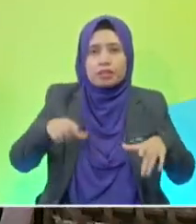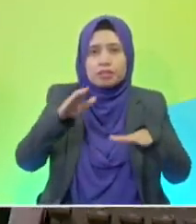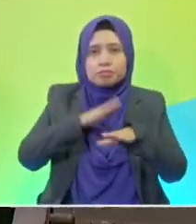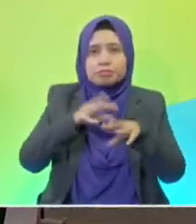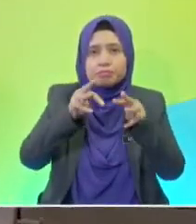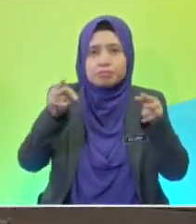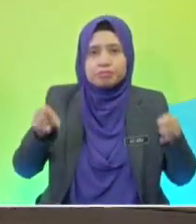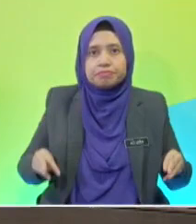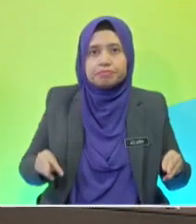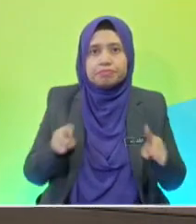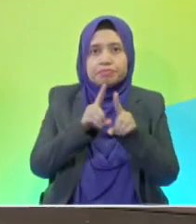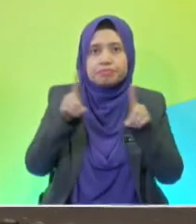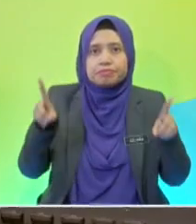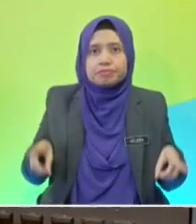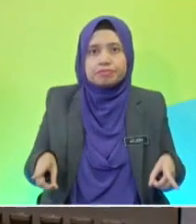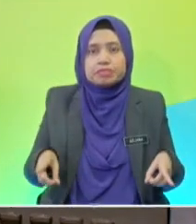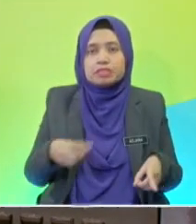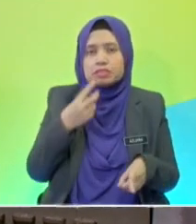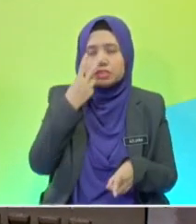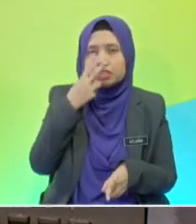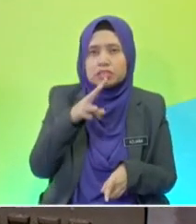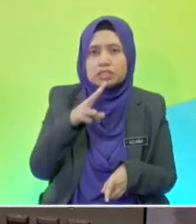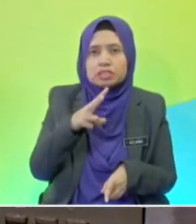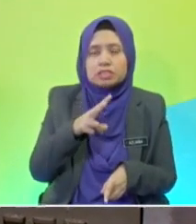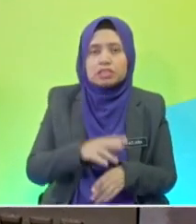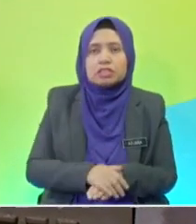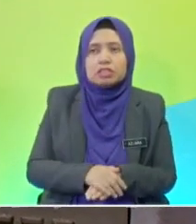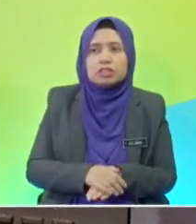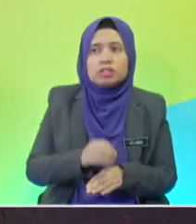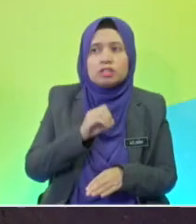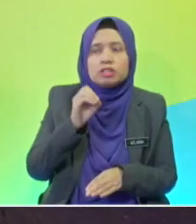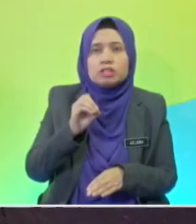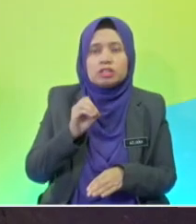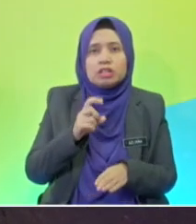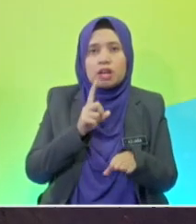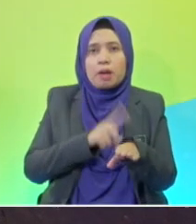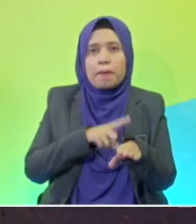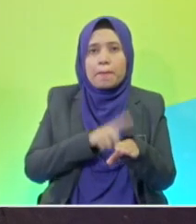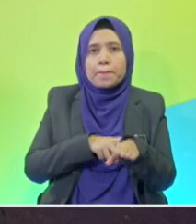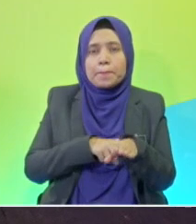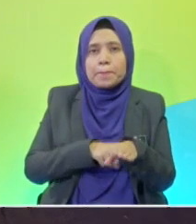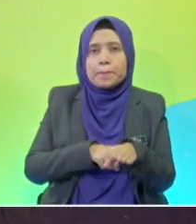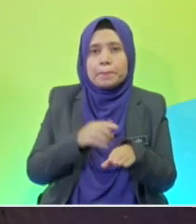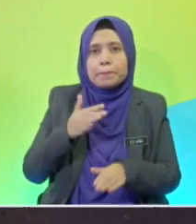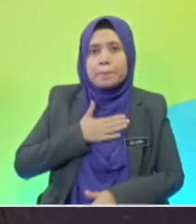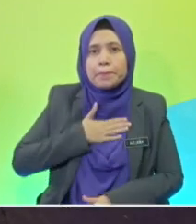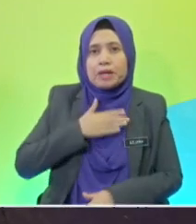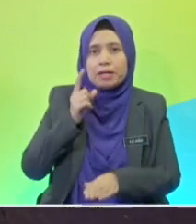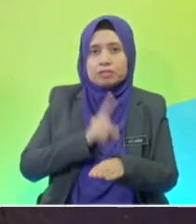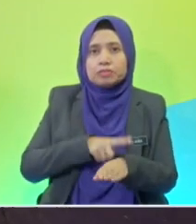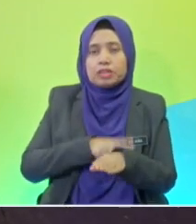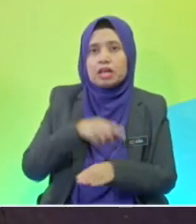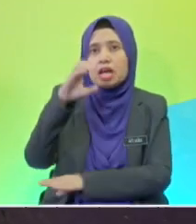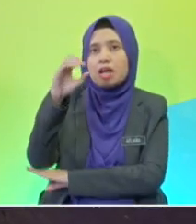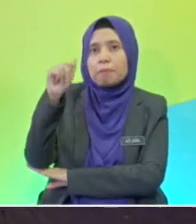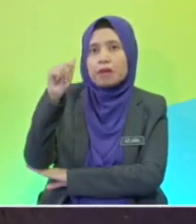Okay. is this? It says... Yeah, it says here. My my time time capsule.